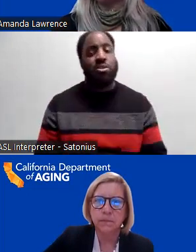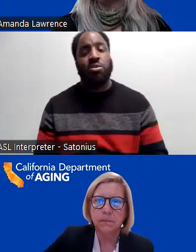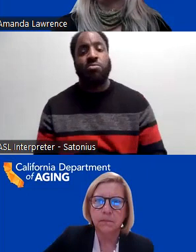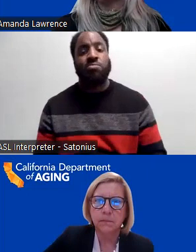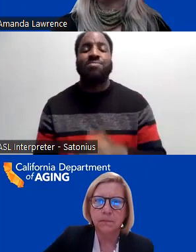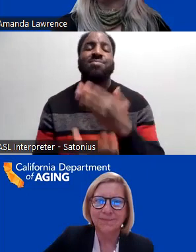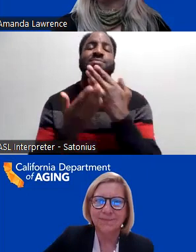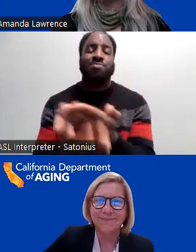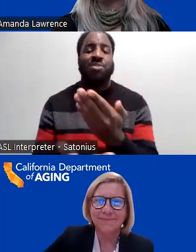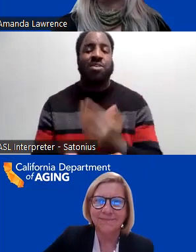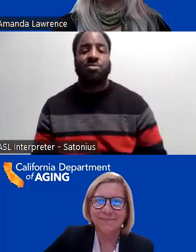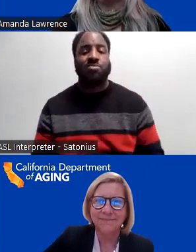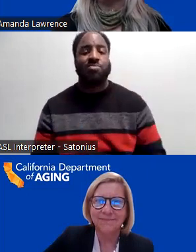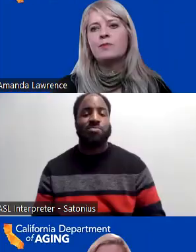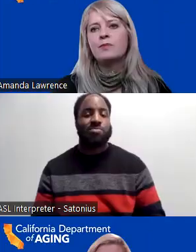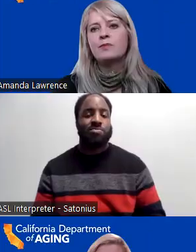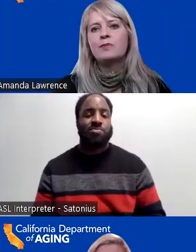Thank you.